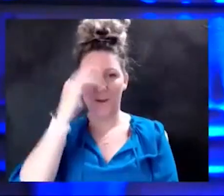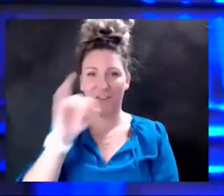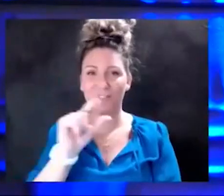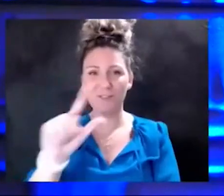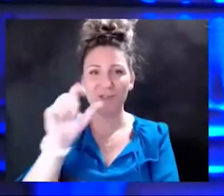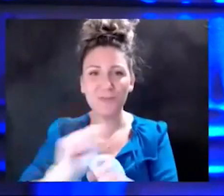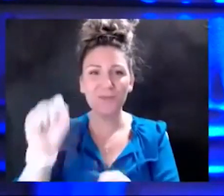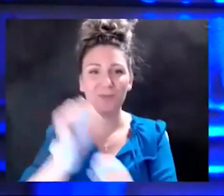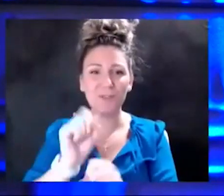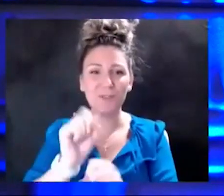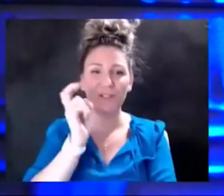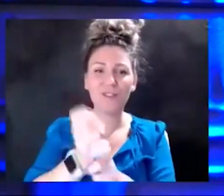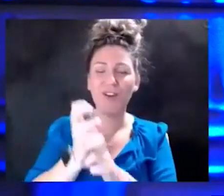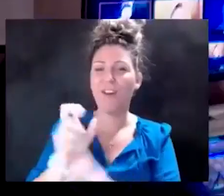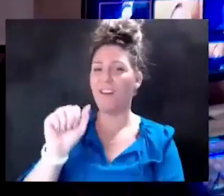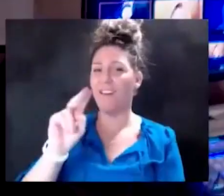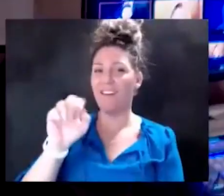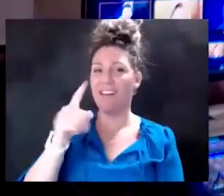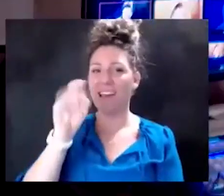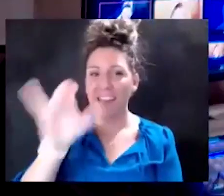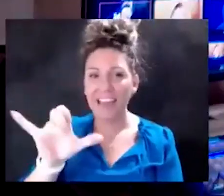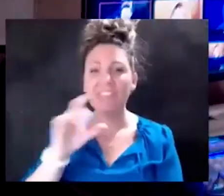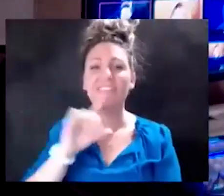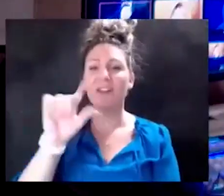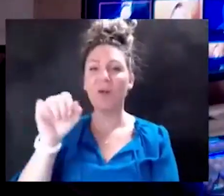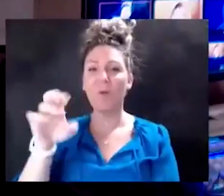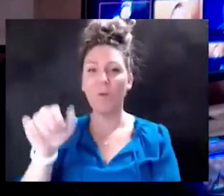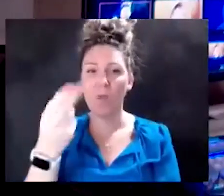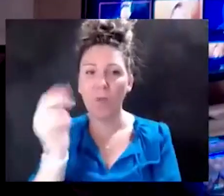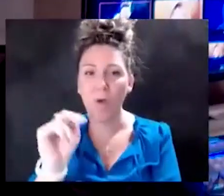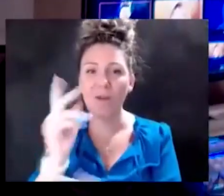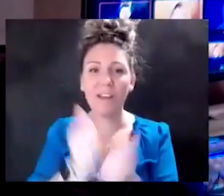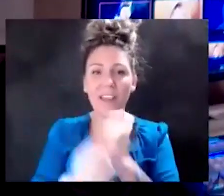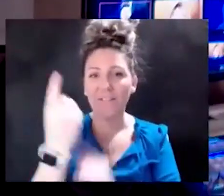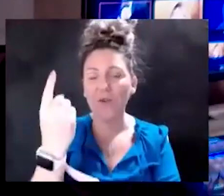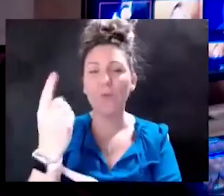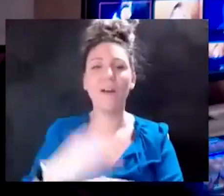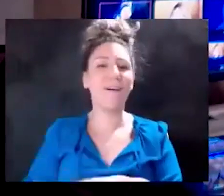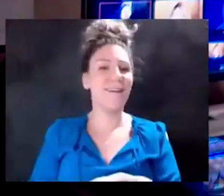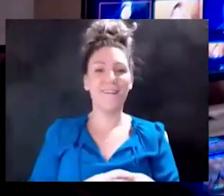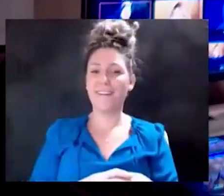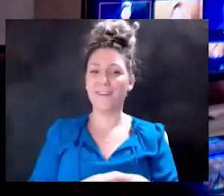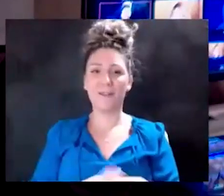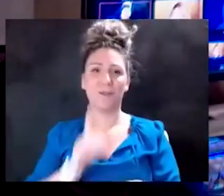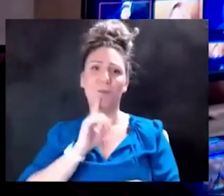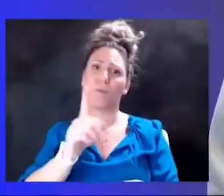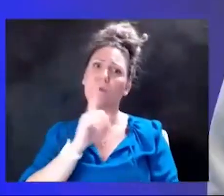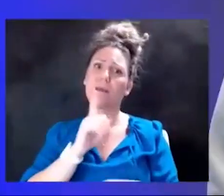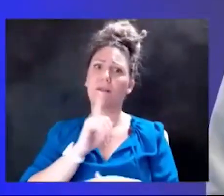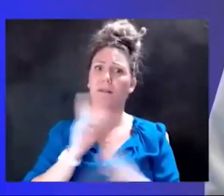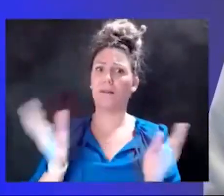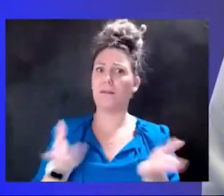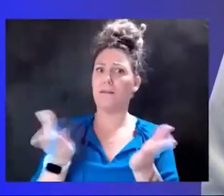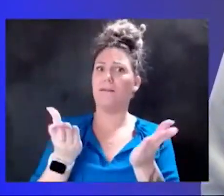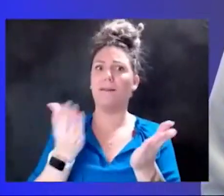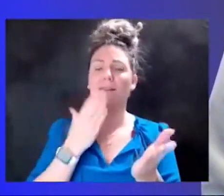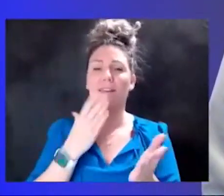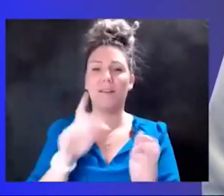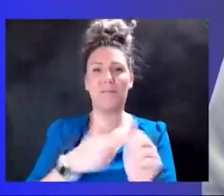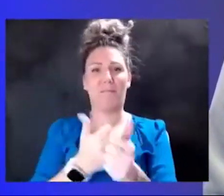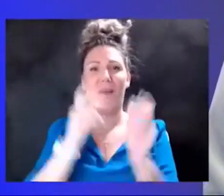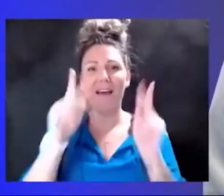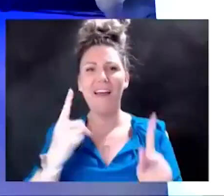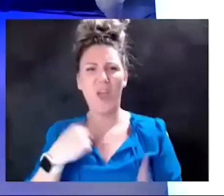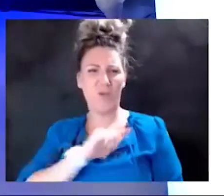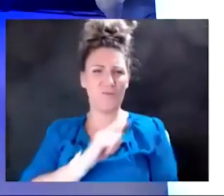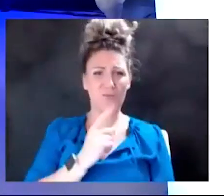this. Anthony, Logan, everybody, just as they are really the motor behind all of this. So Yeah, we're the pretty faces. You're the pretty